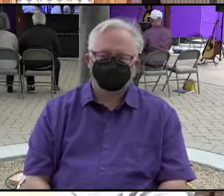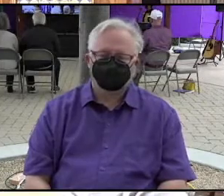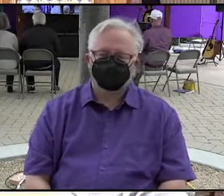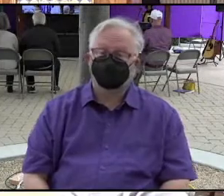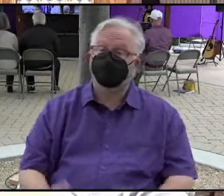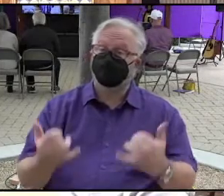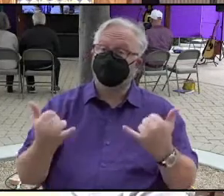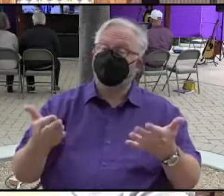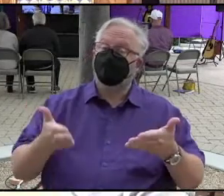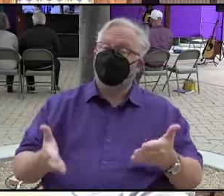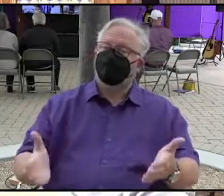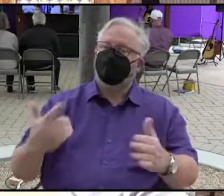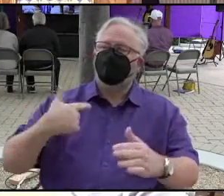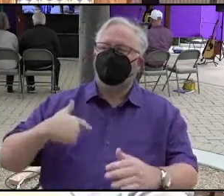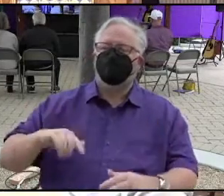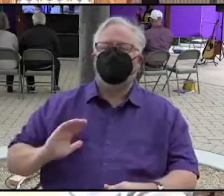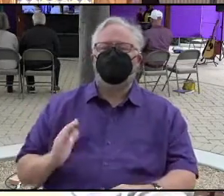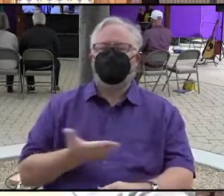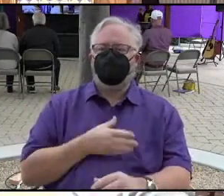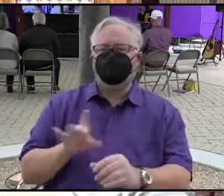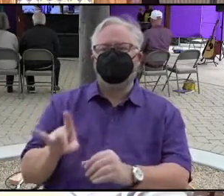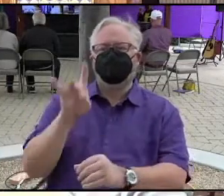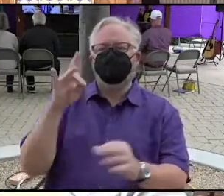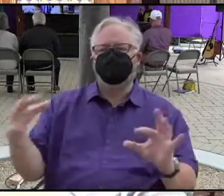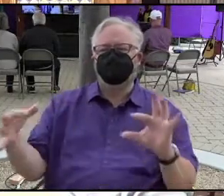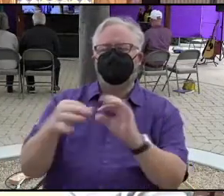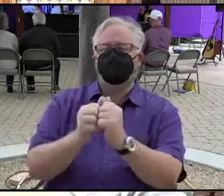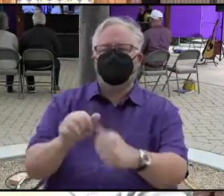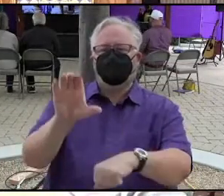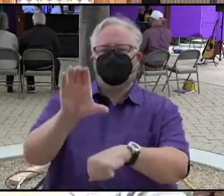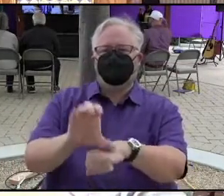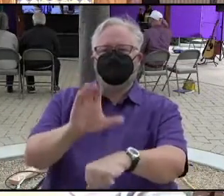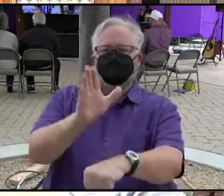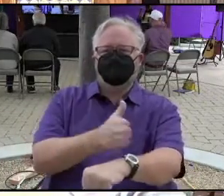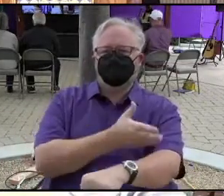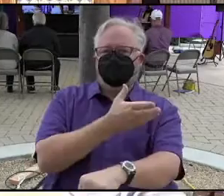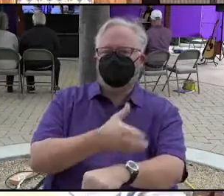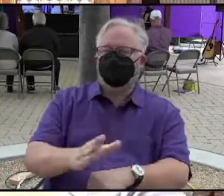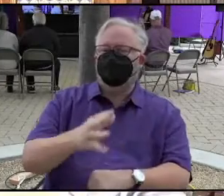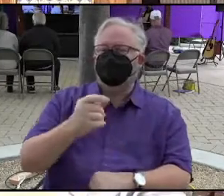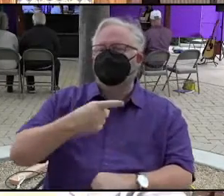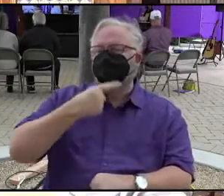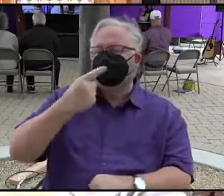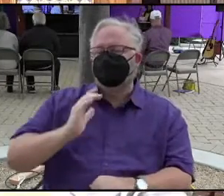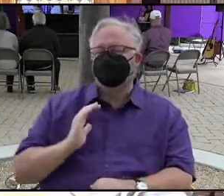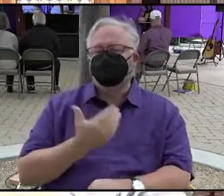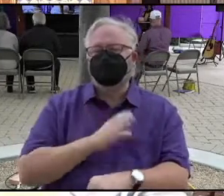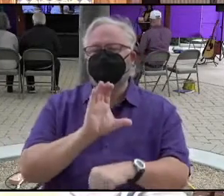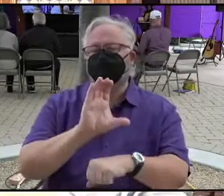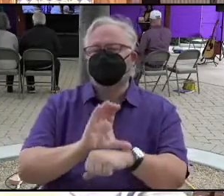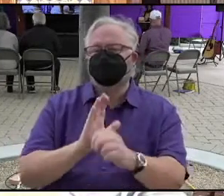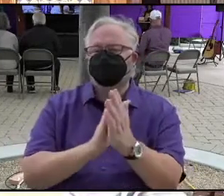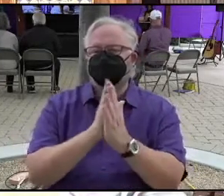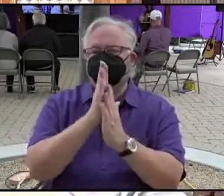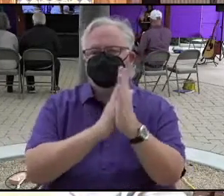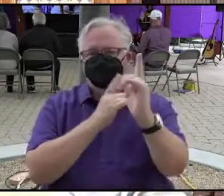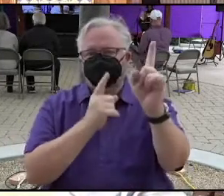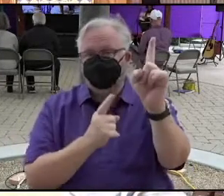And now let us join our spirits in our church hymn and recite our church aspiration.